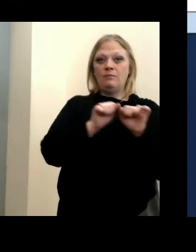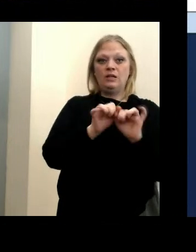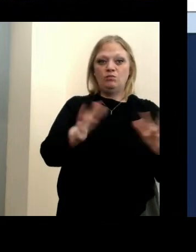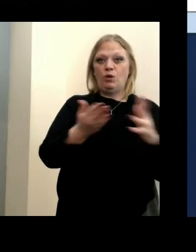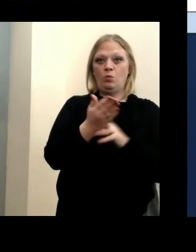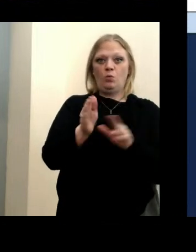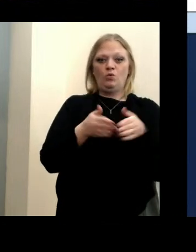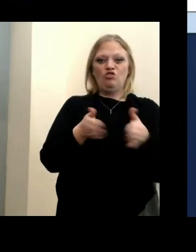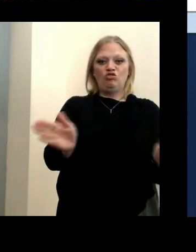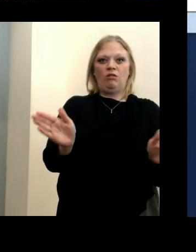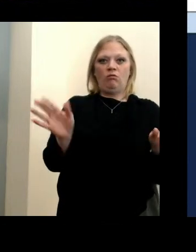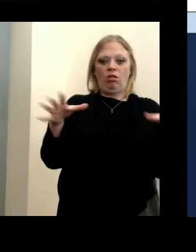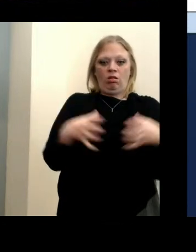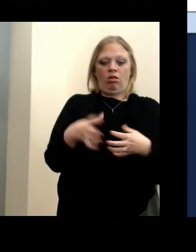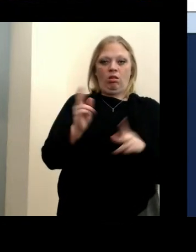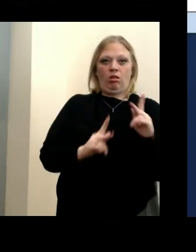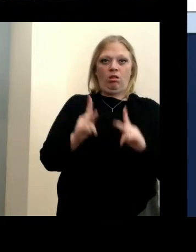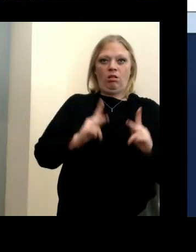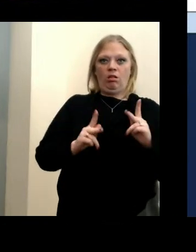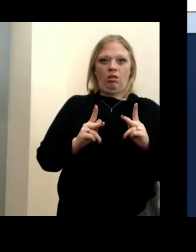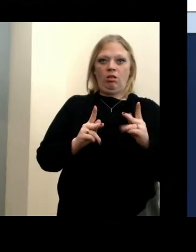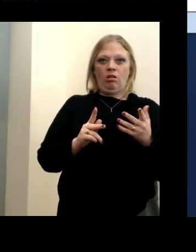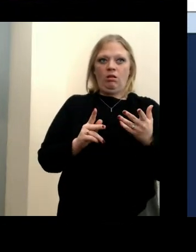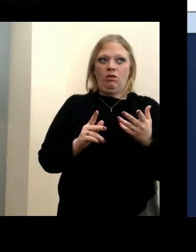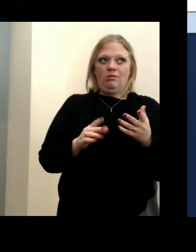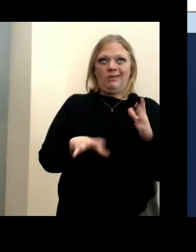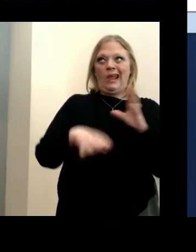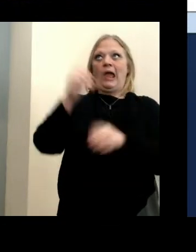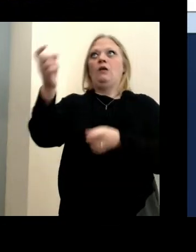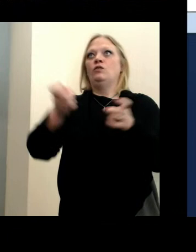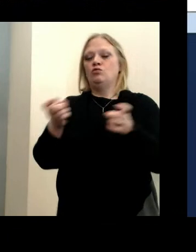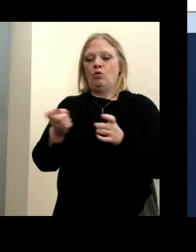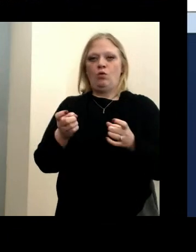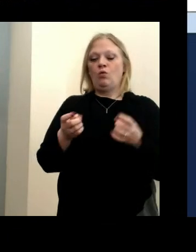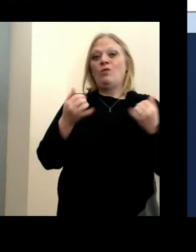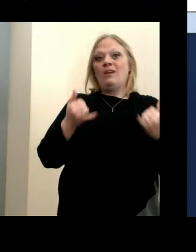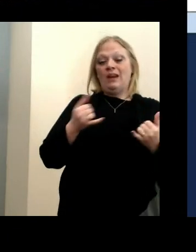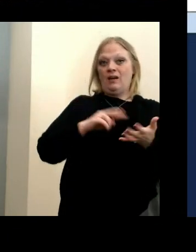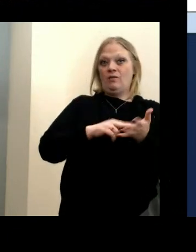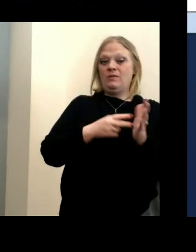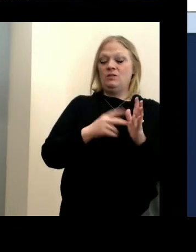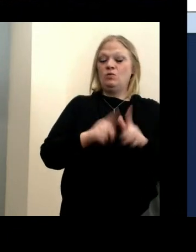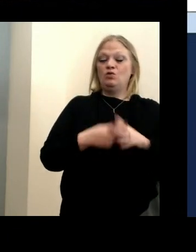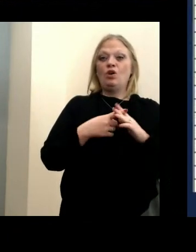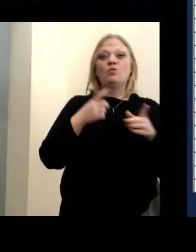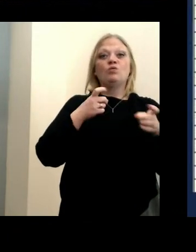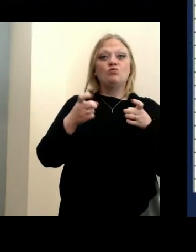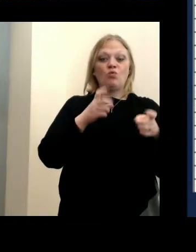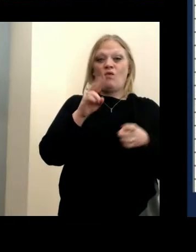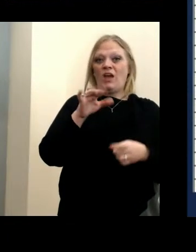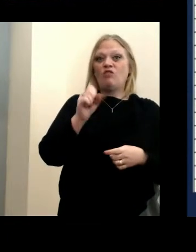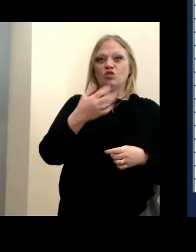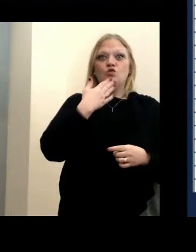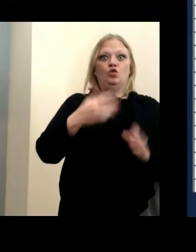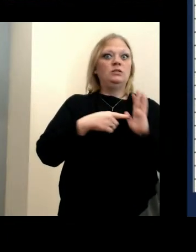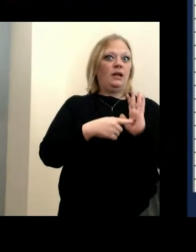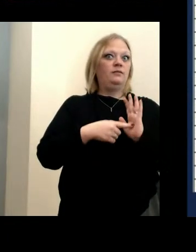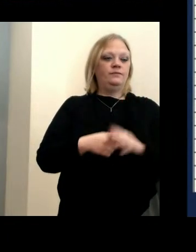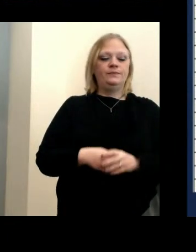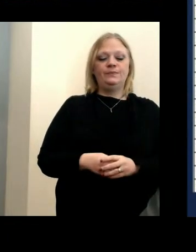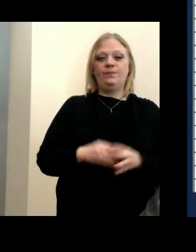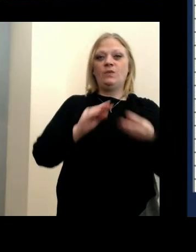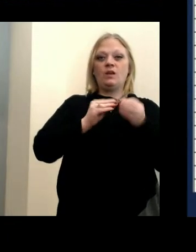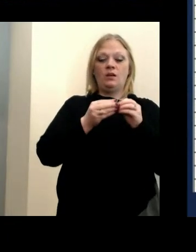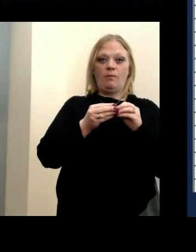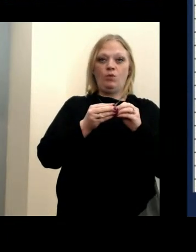population and it is being out of control, so to speak. You're starting to control the virus. So that's a good sign. Our numbers based on